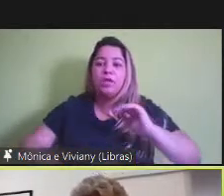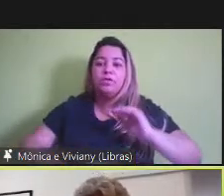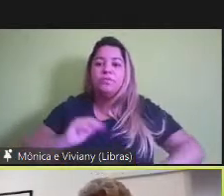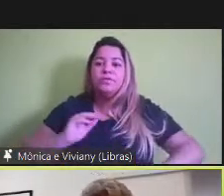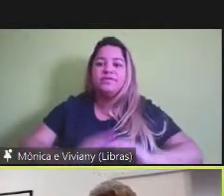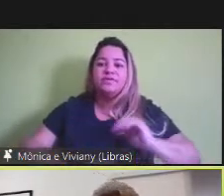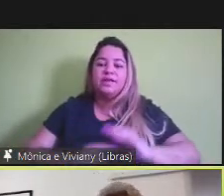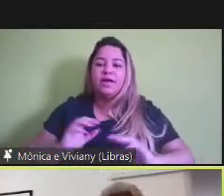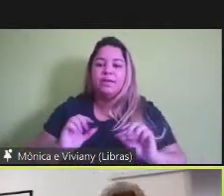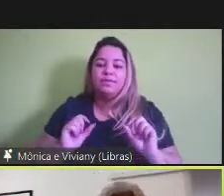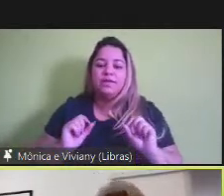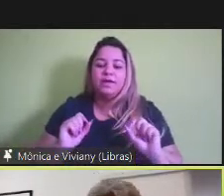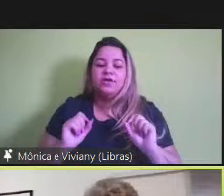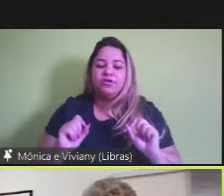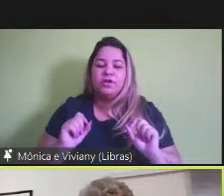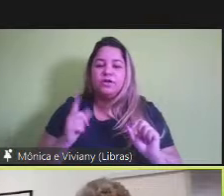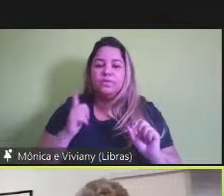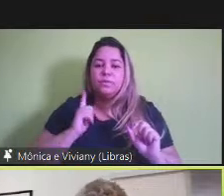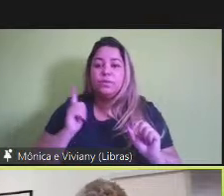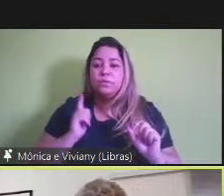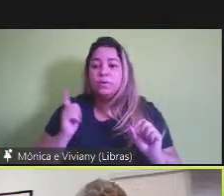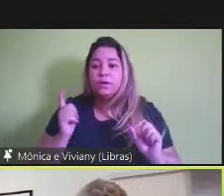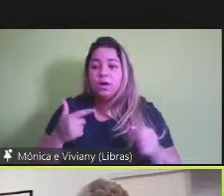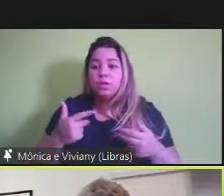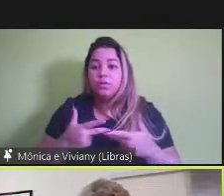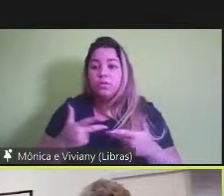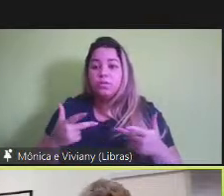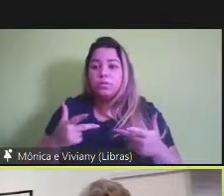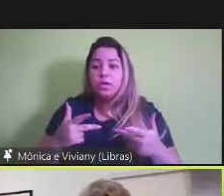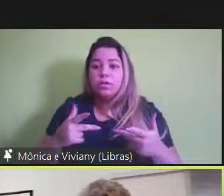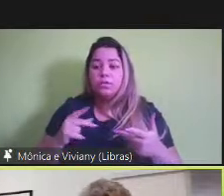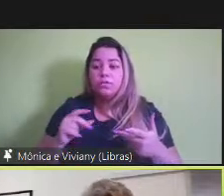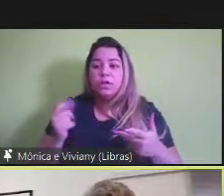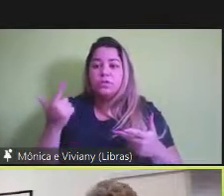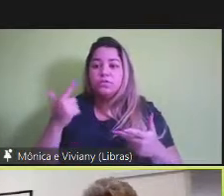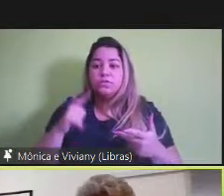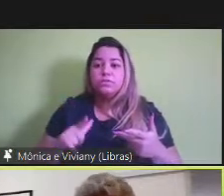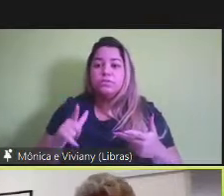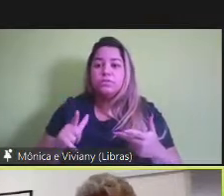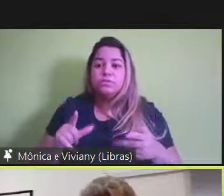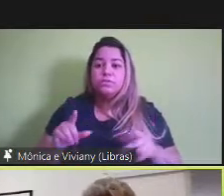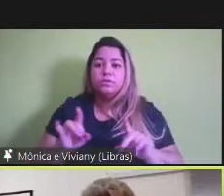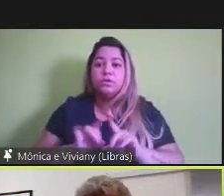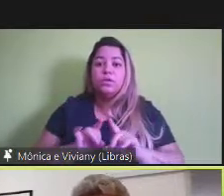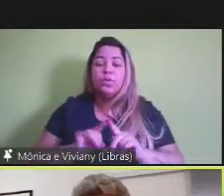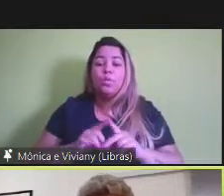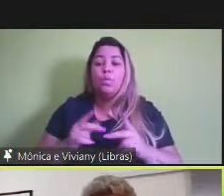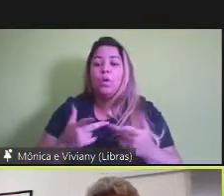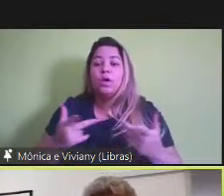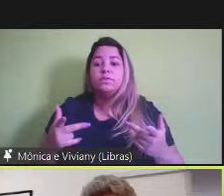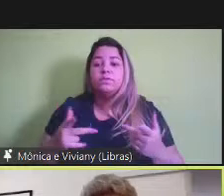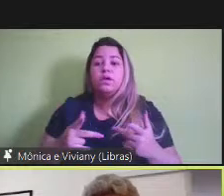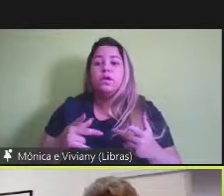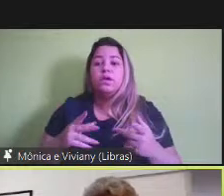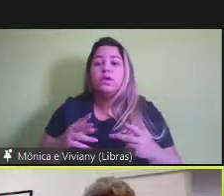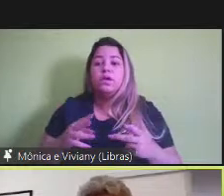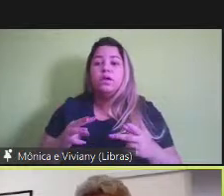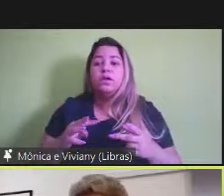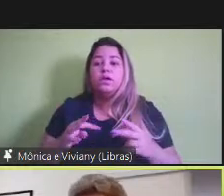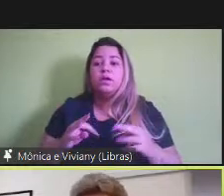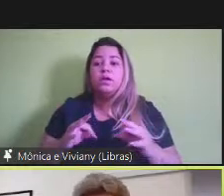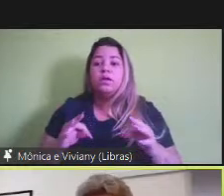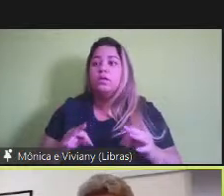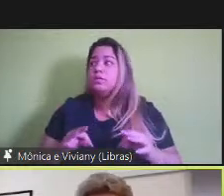of knowledges and practices from the other areas. We know little about what other areas do, which are the